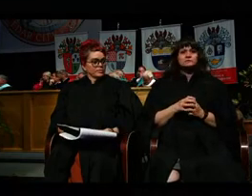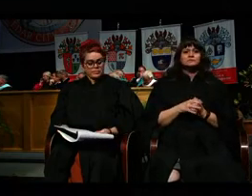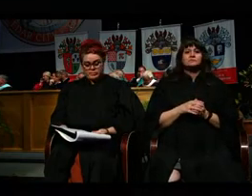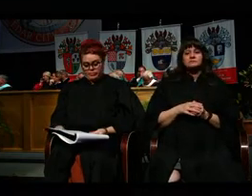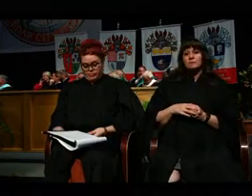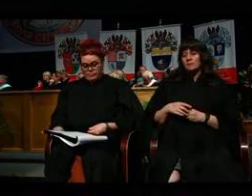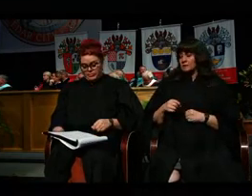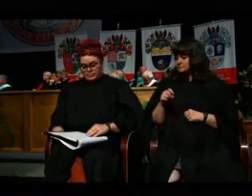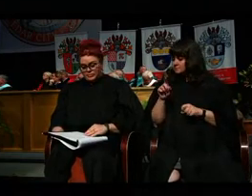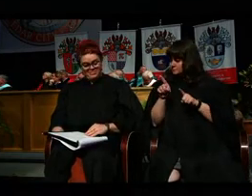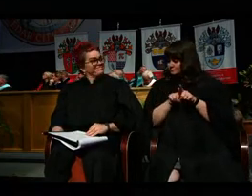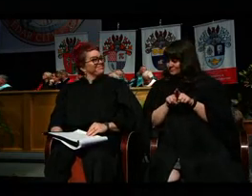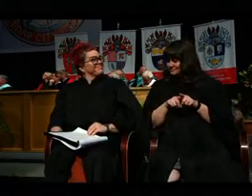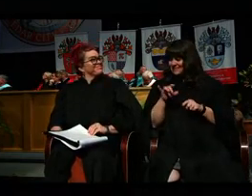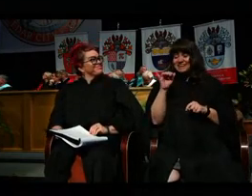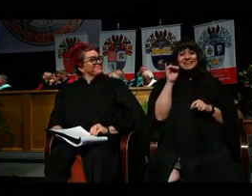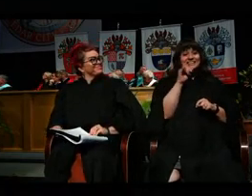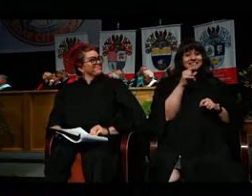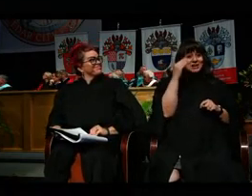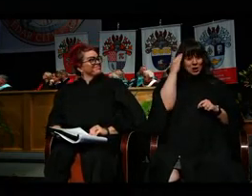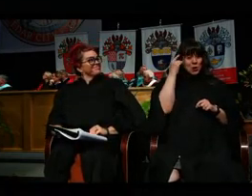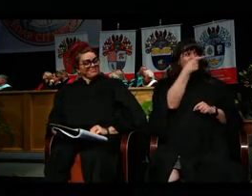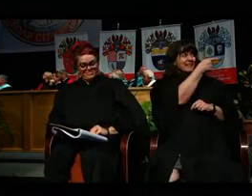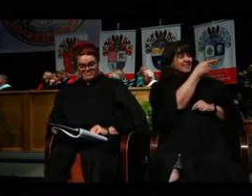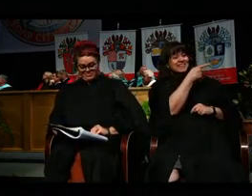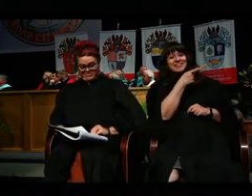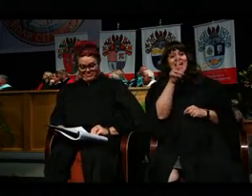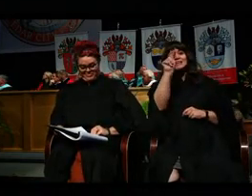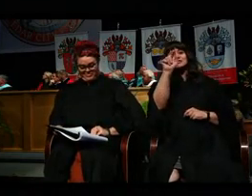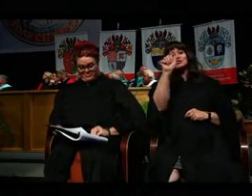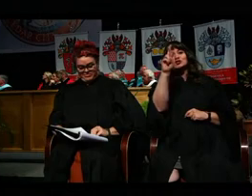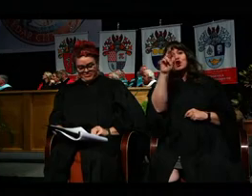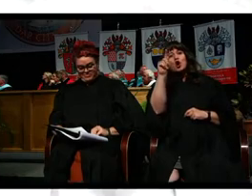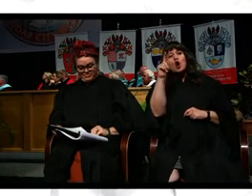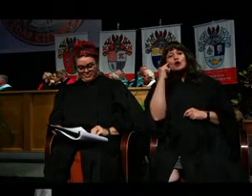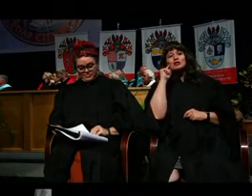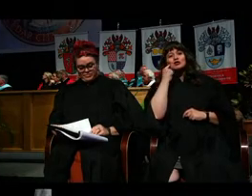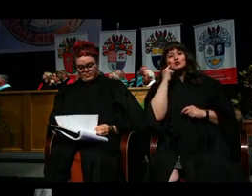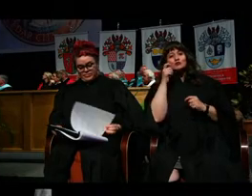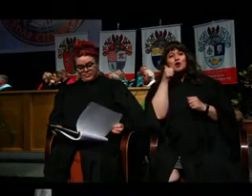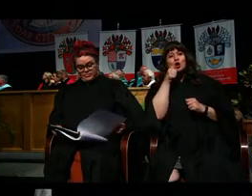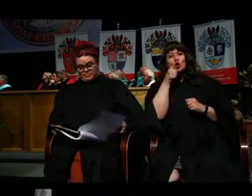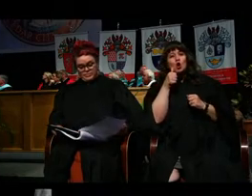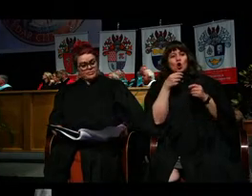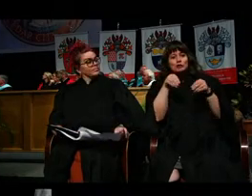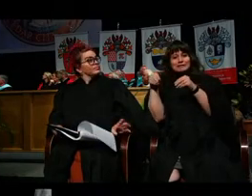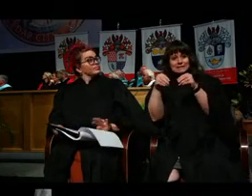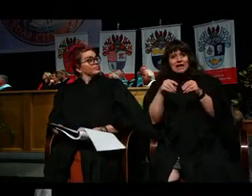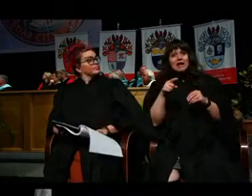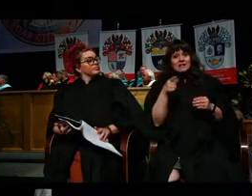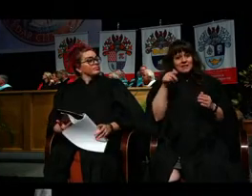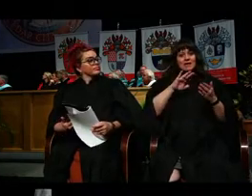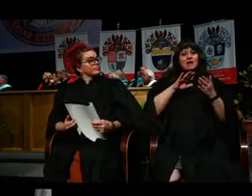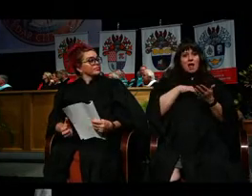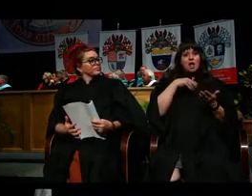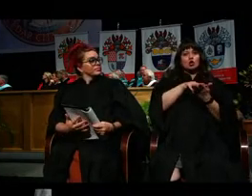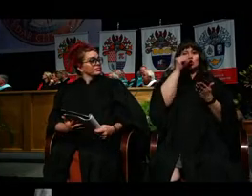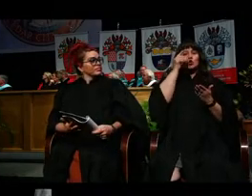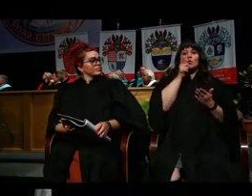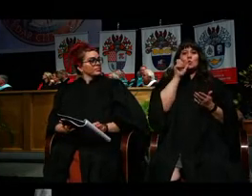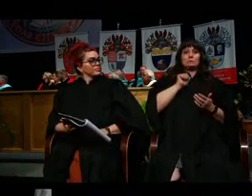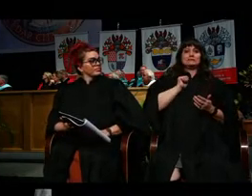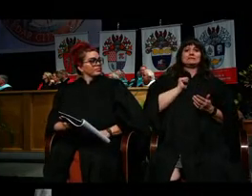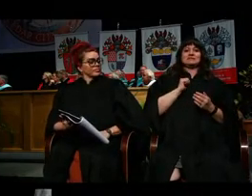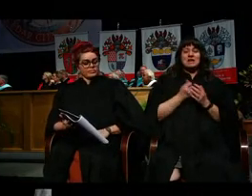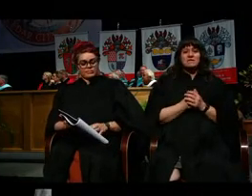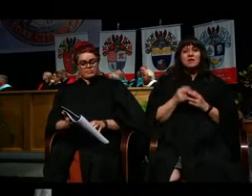Being that tart girl, Fred taught me a lot of who I am. And State Senator Dixie Levitt, who in 1965 heroically fought